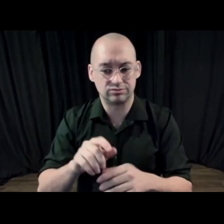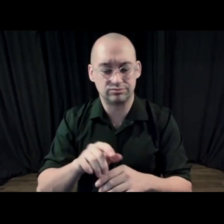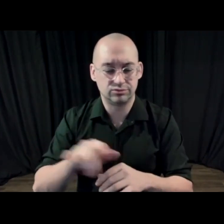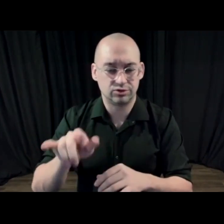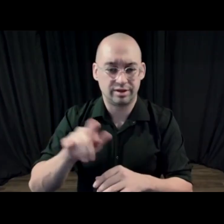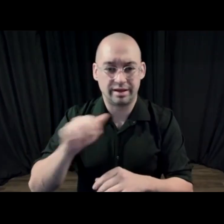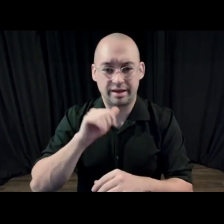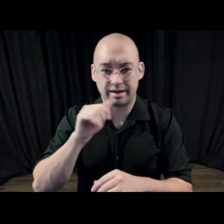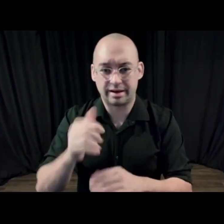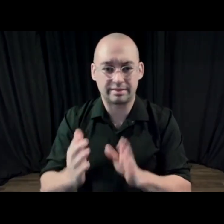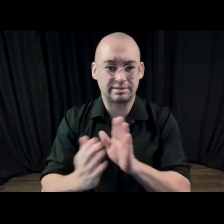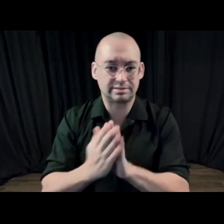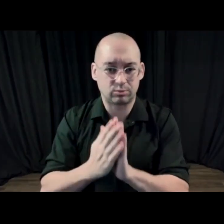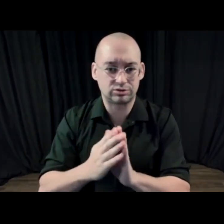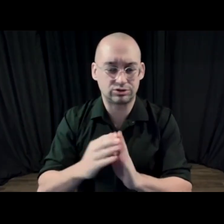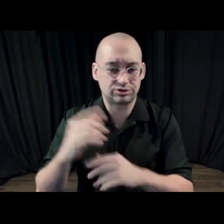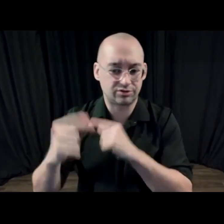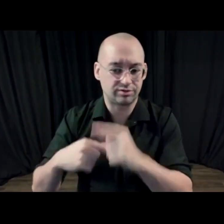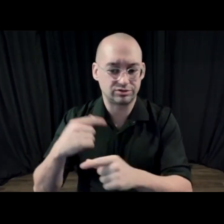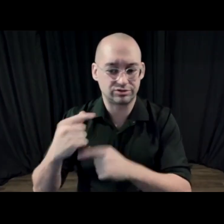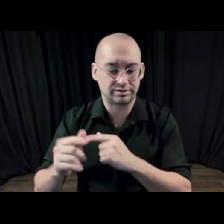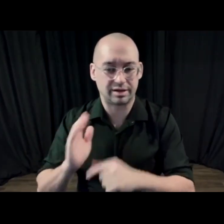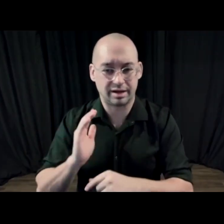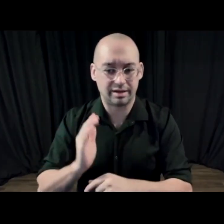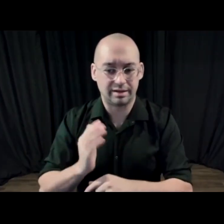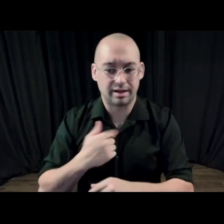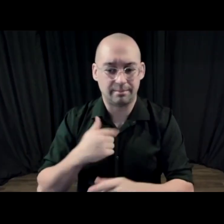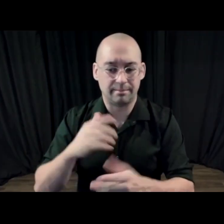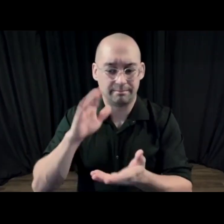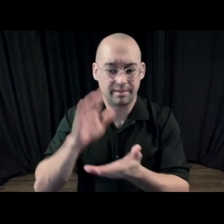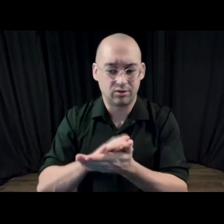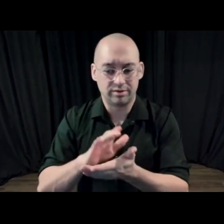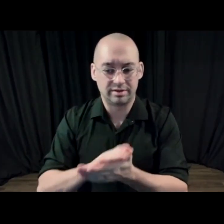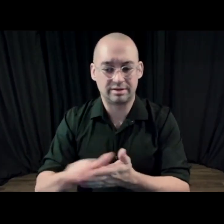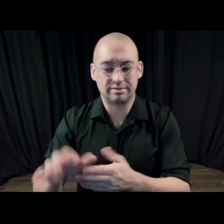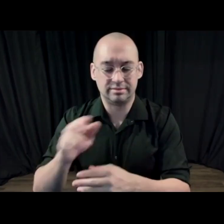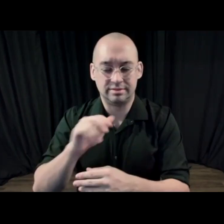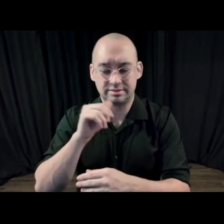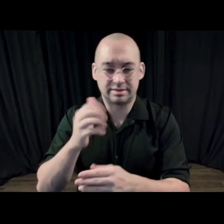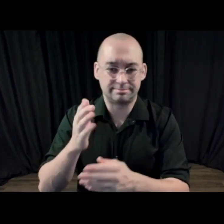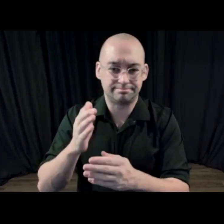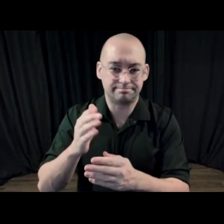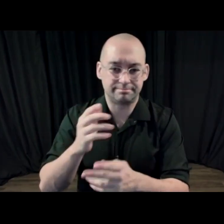generation. I am married and taking care of a parent, but I don't have kids, so not quite the sandwich generation.